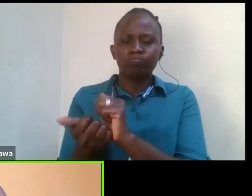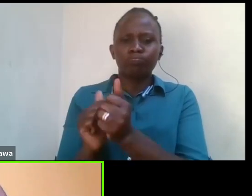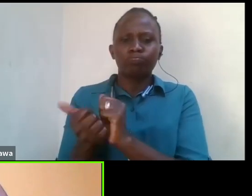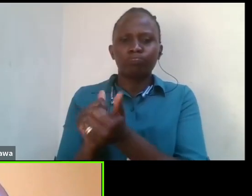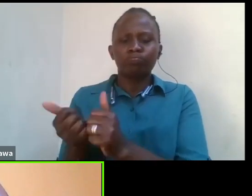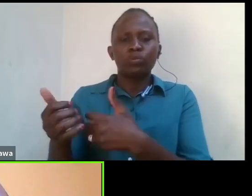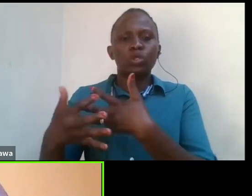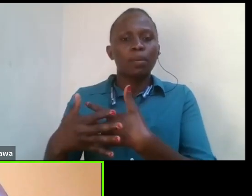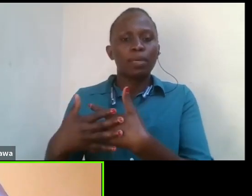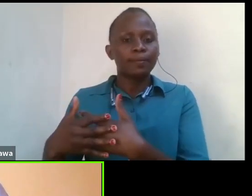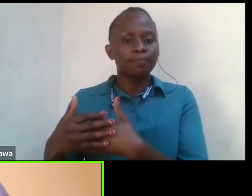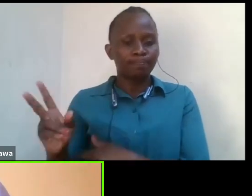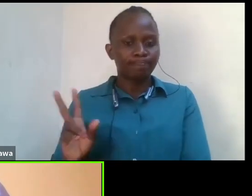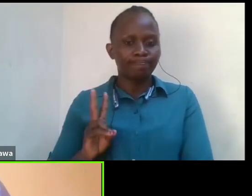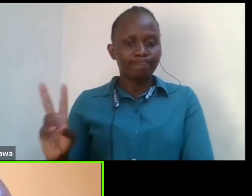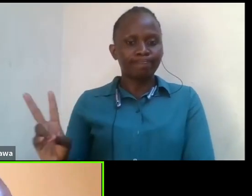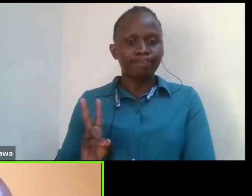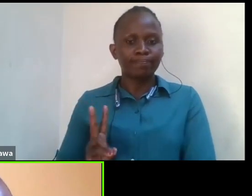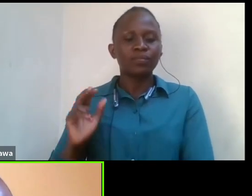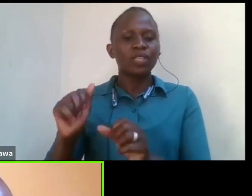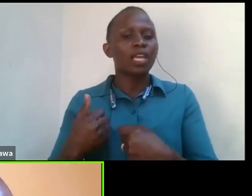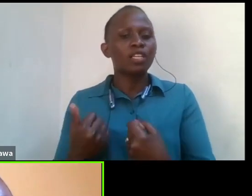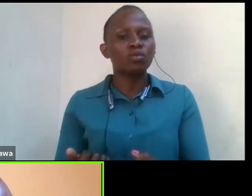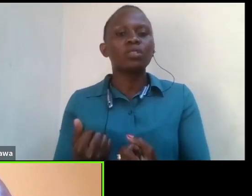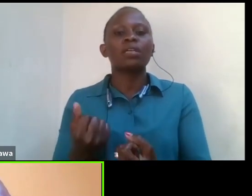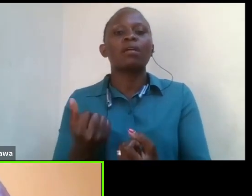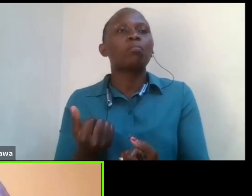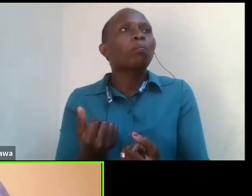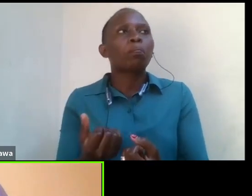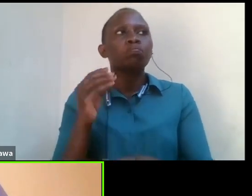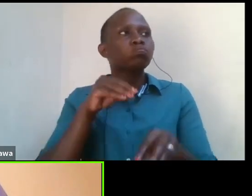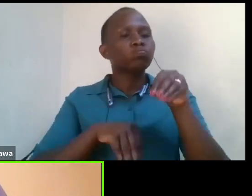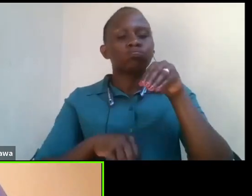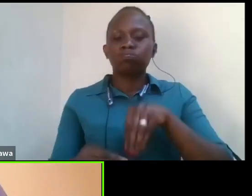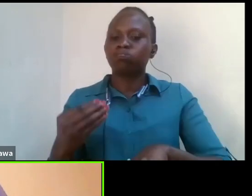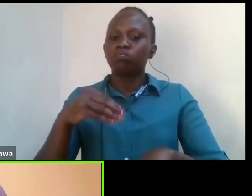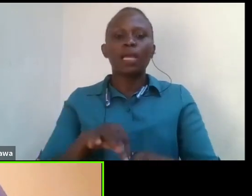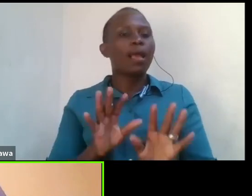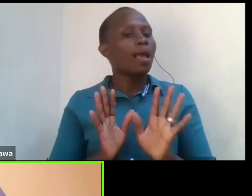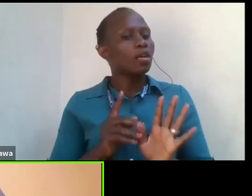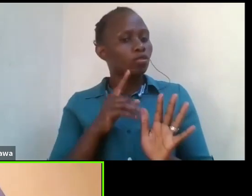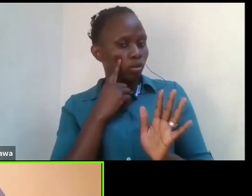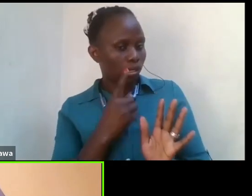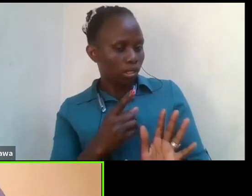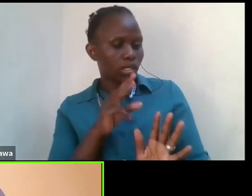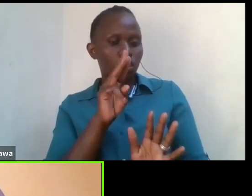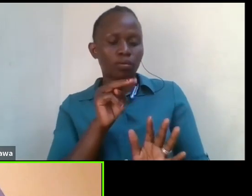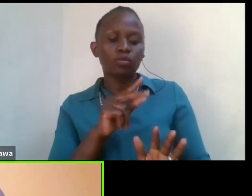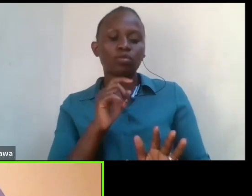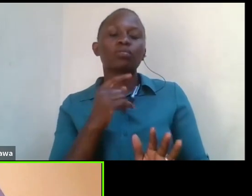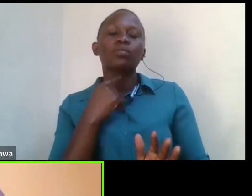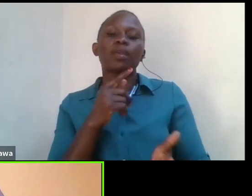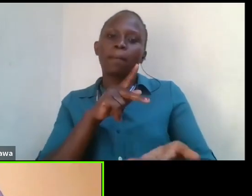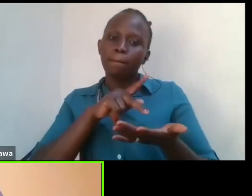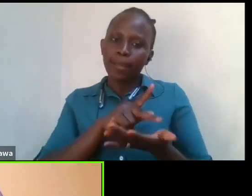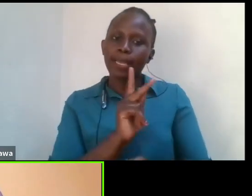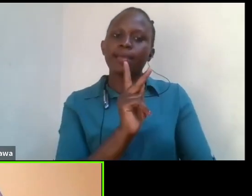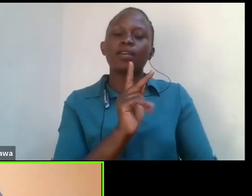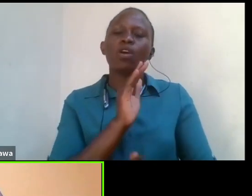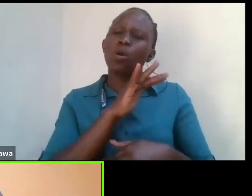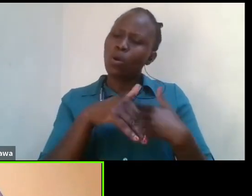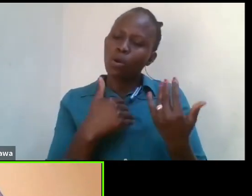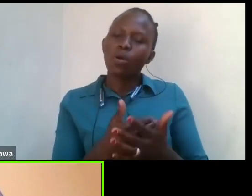and she comes and solicits for me and says, you know, Mugi, I'm going to pay you all the money